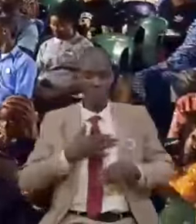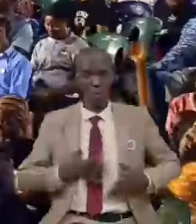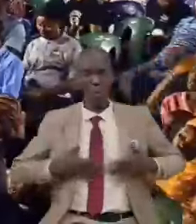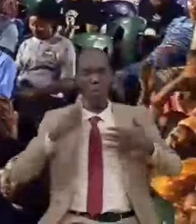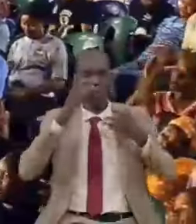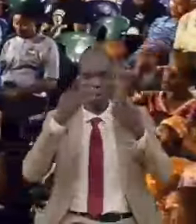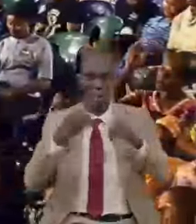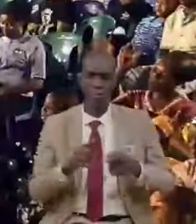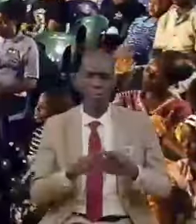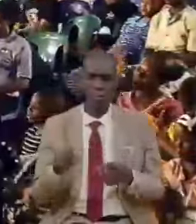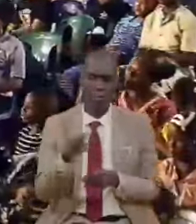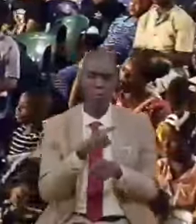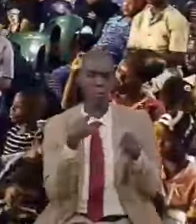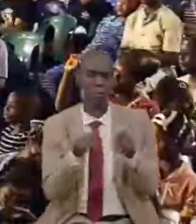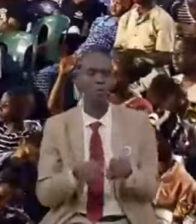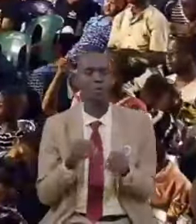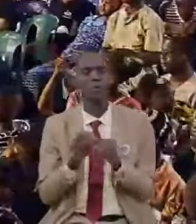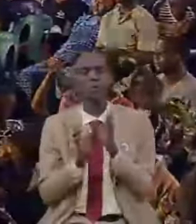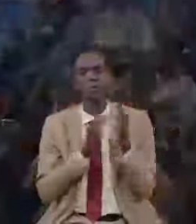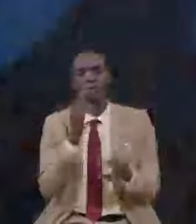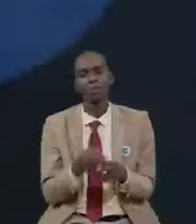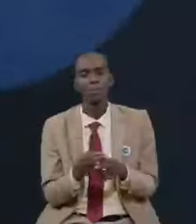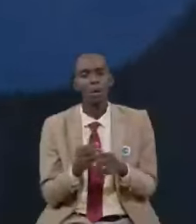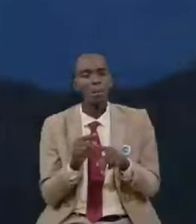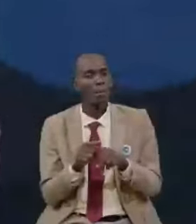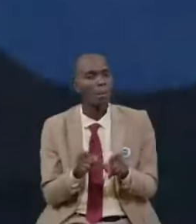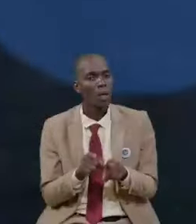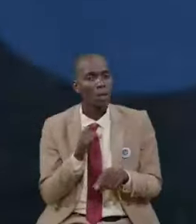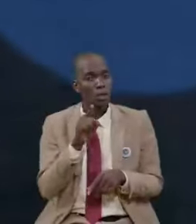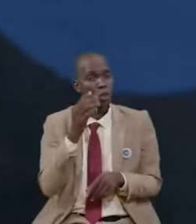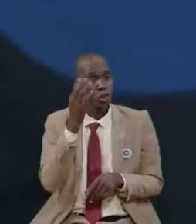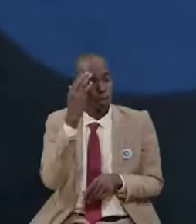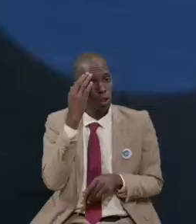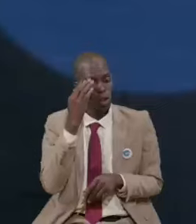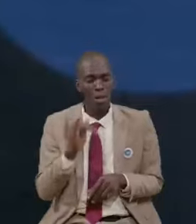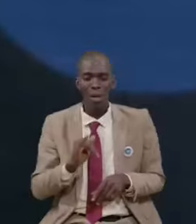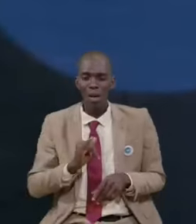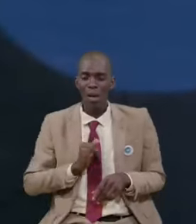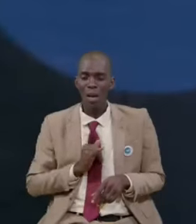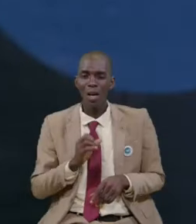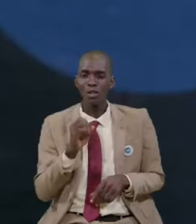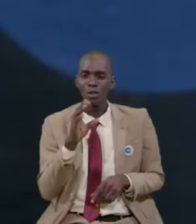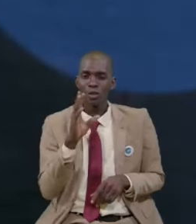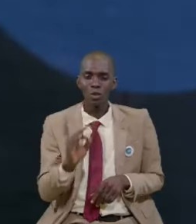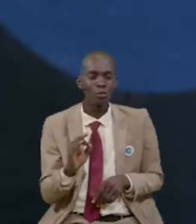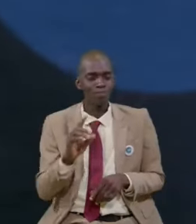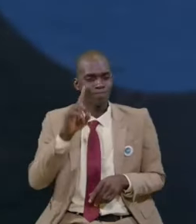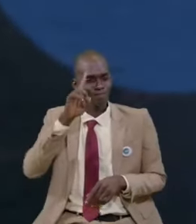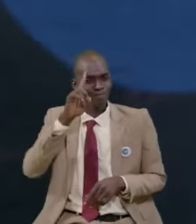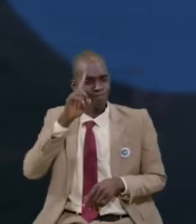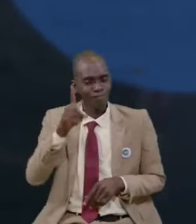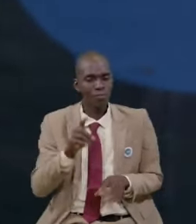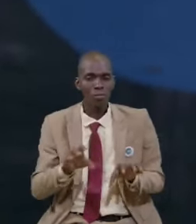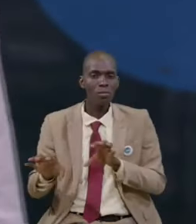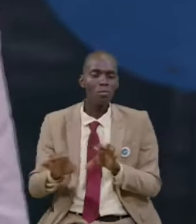name. But you know, I so cleverly did what I did, especially in my